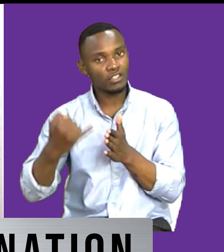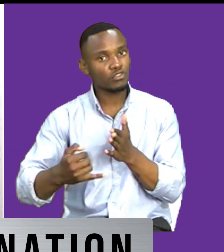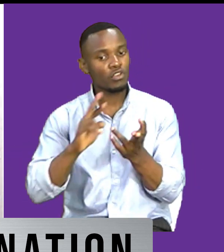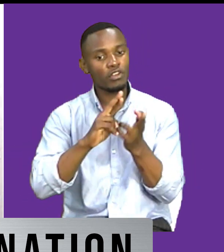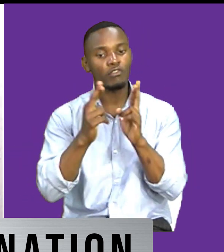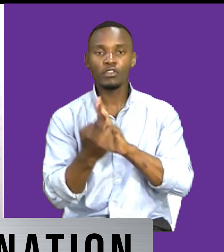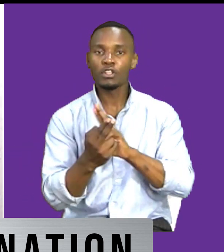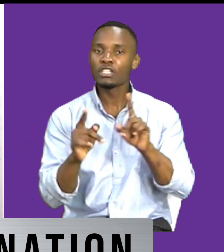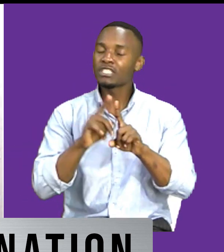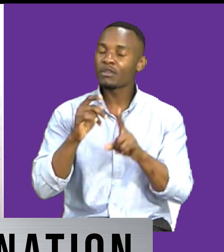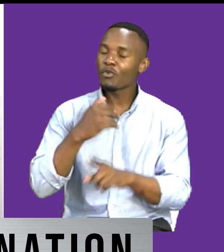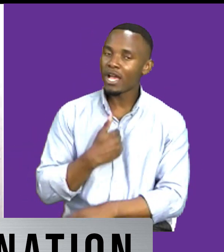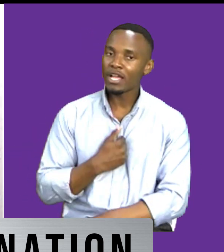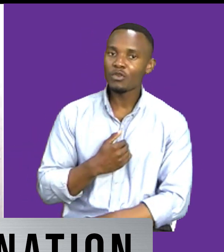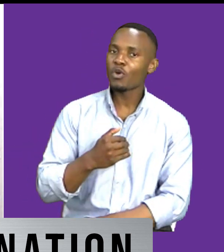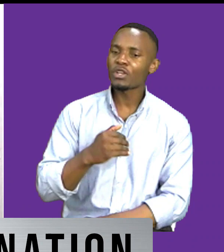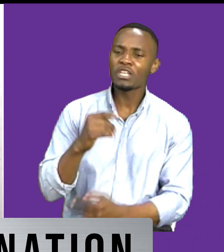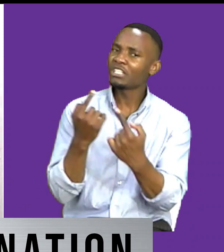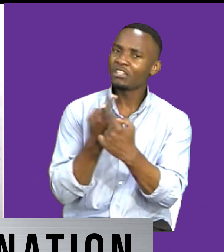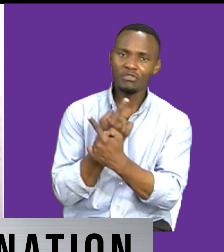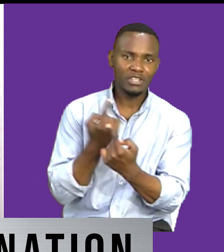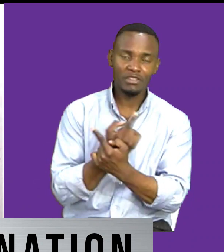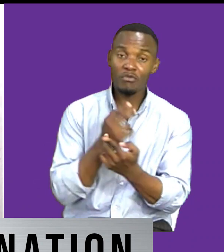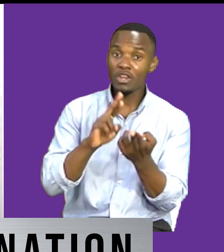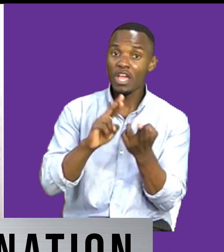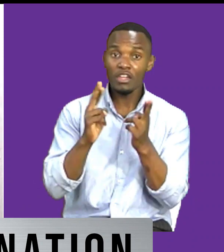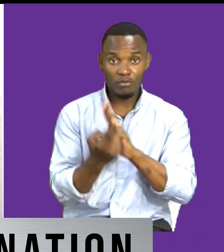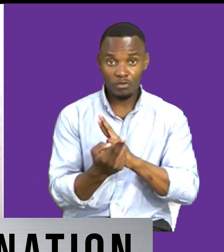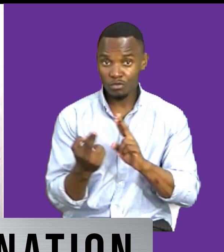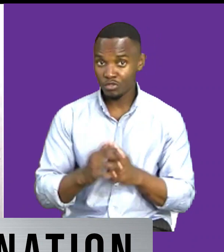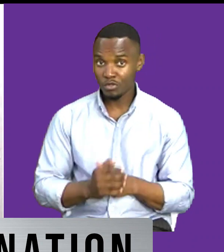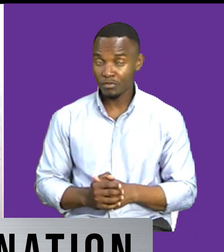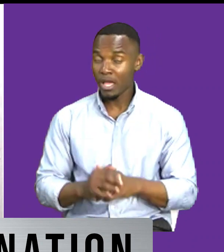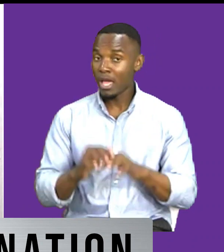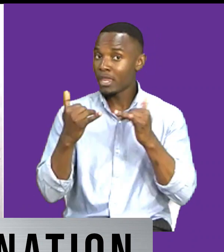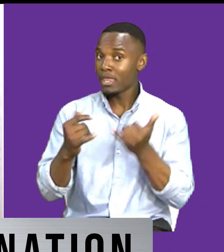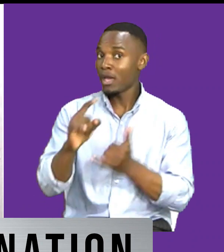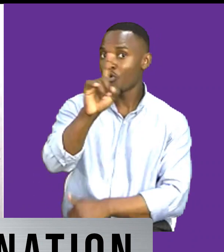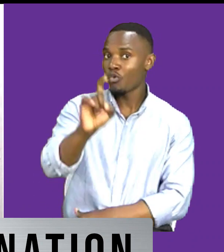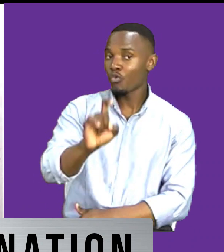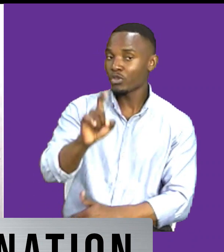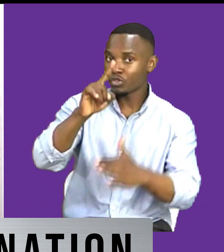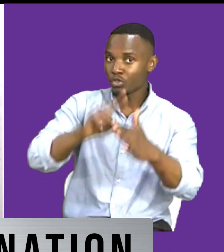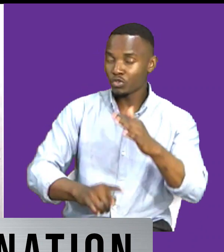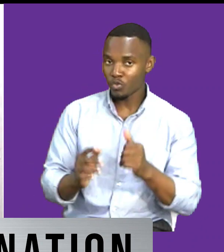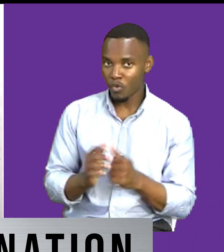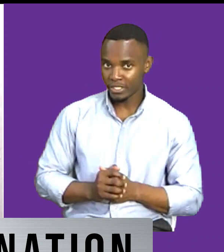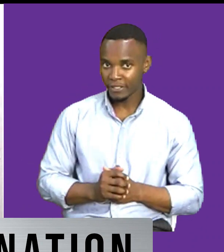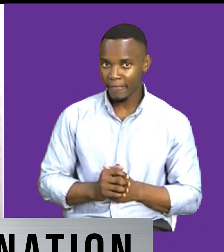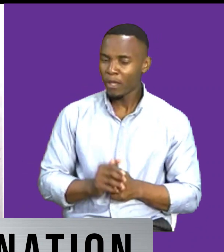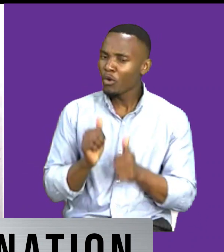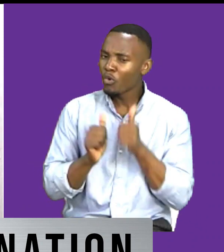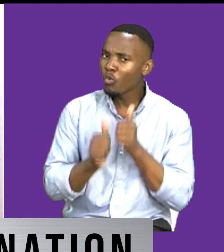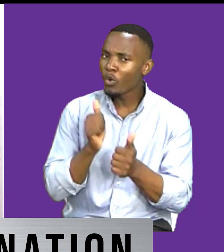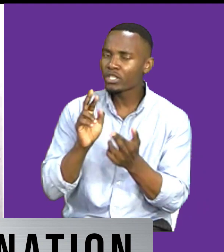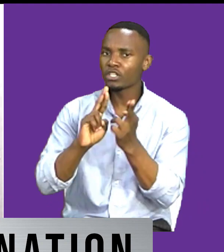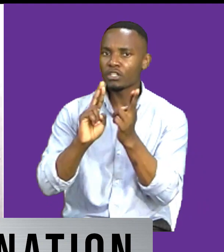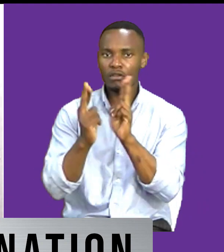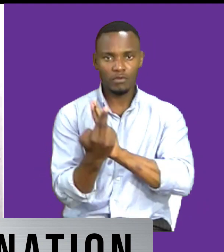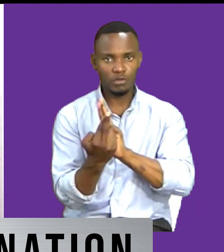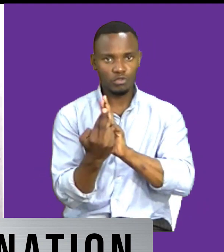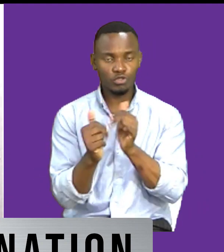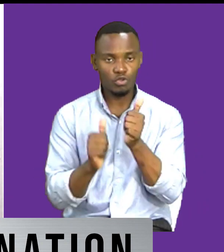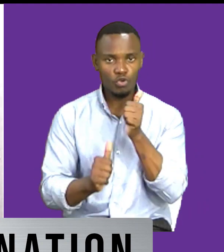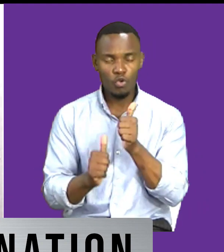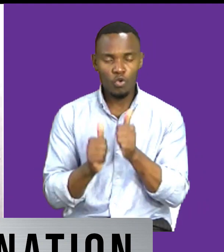Age revolution. We had all these kinds of revolutions. So the question that we must ask ourselves, what kind of revolution do we need?